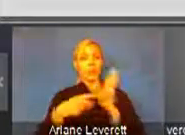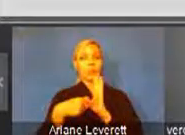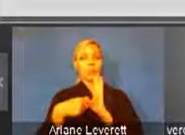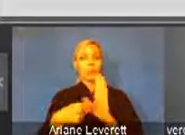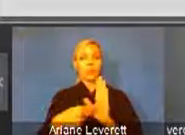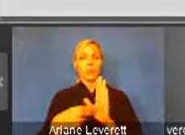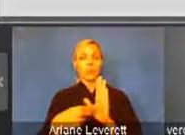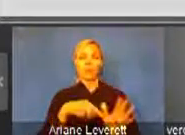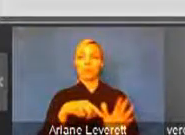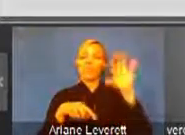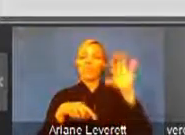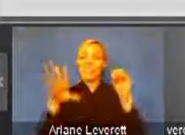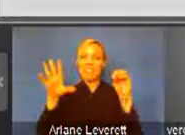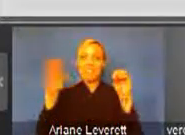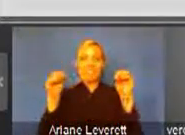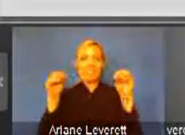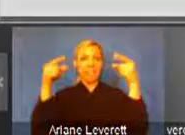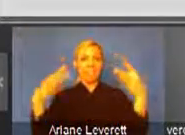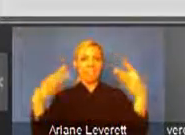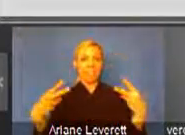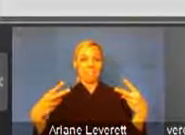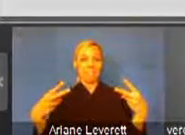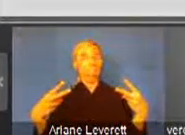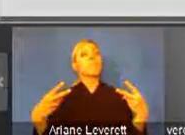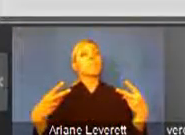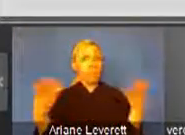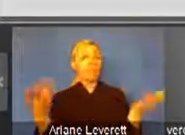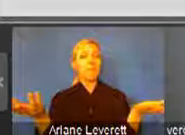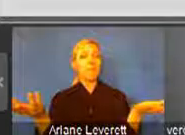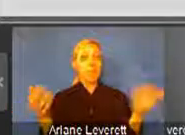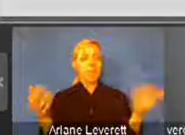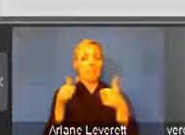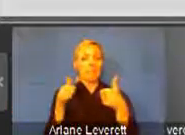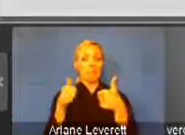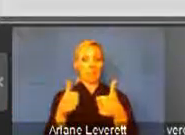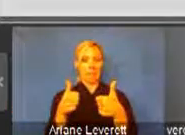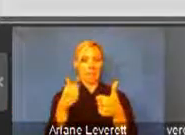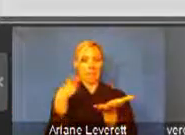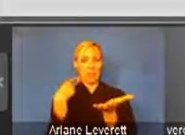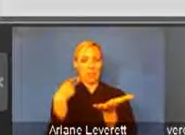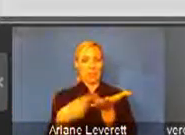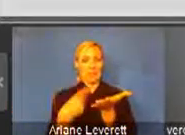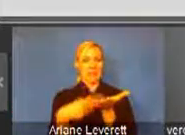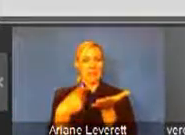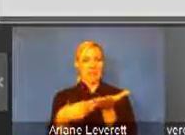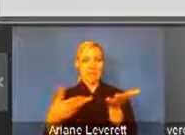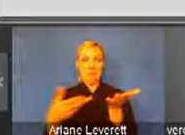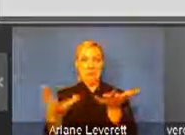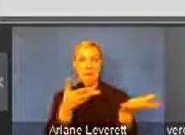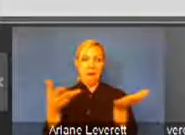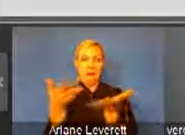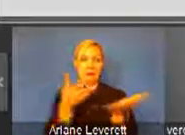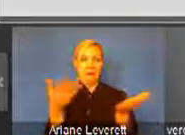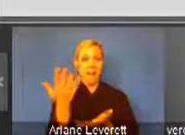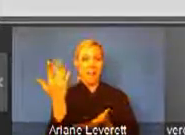So, 50-50. I think it would be great for the discussion, because we